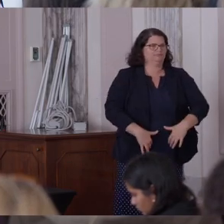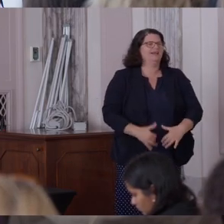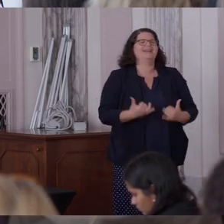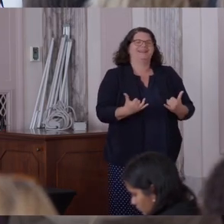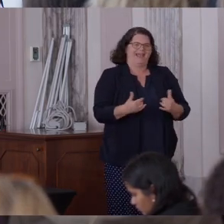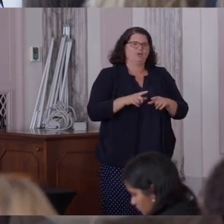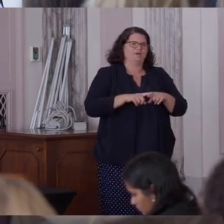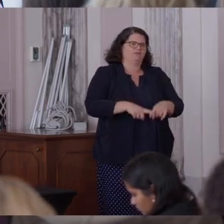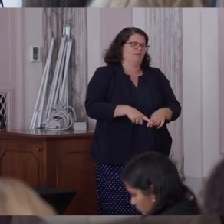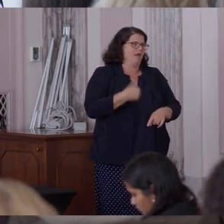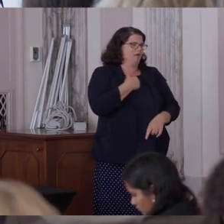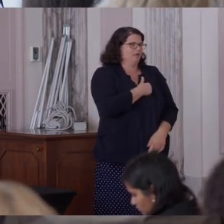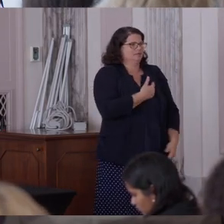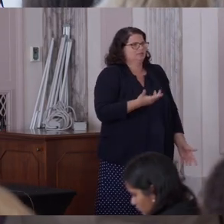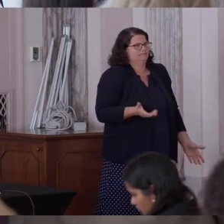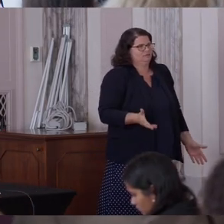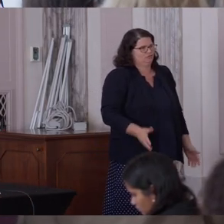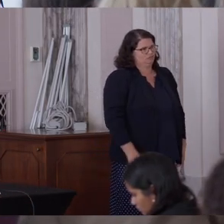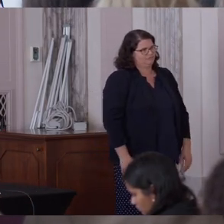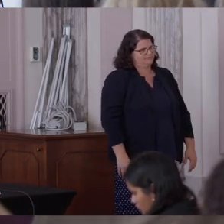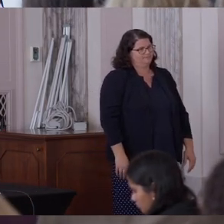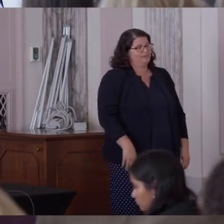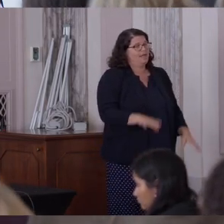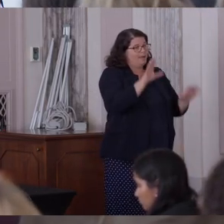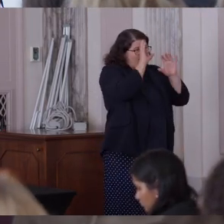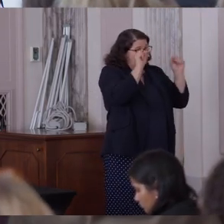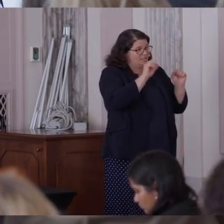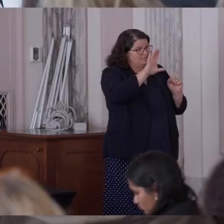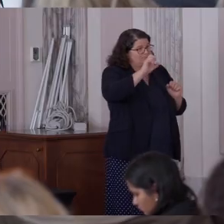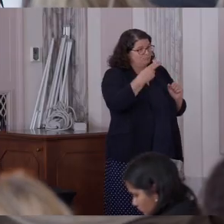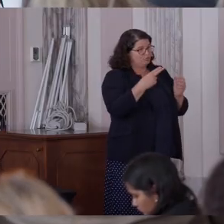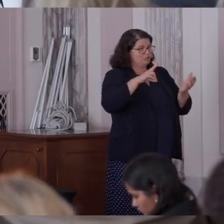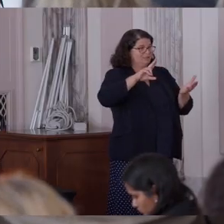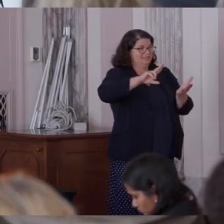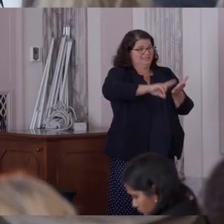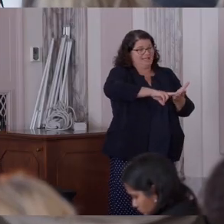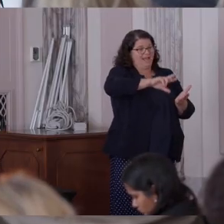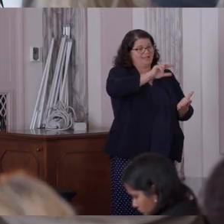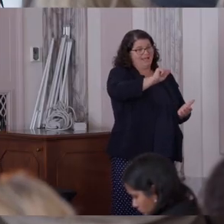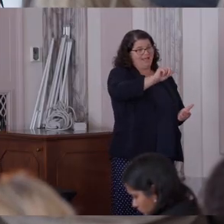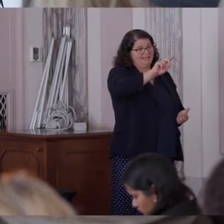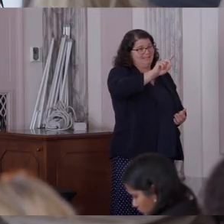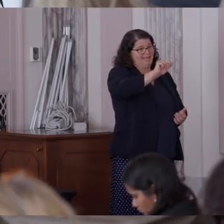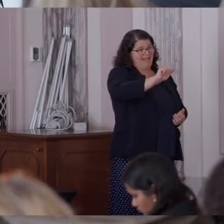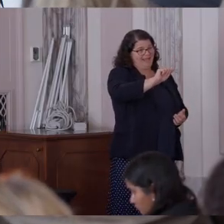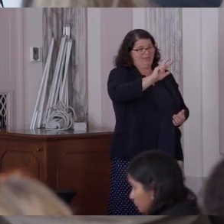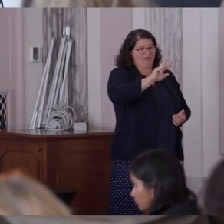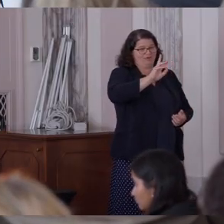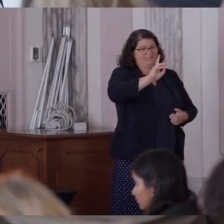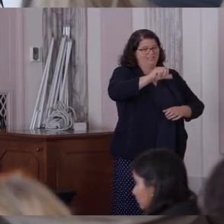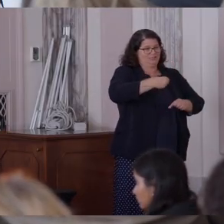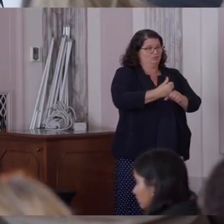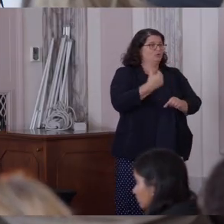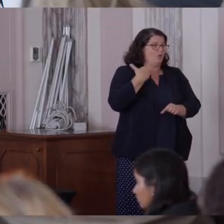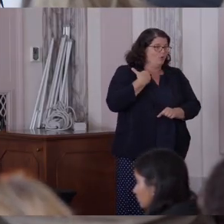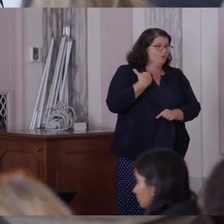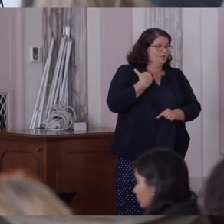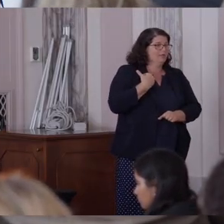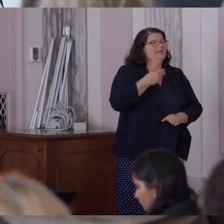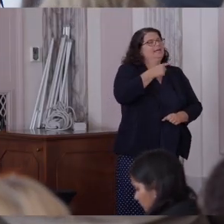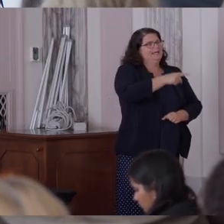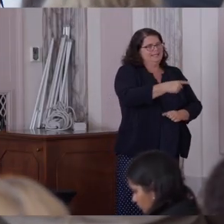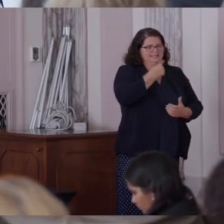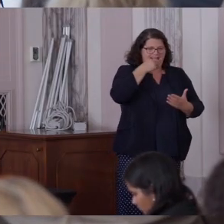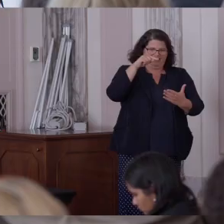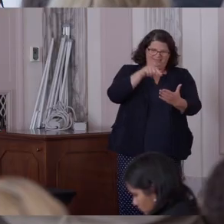When President Bush signed the ADA into law almost 36 years ago today, he observed that the law would ensure that people with disabilities are